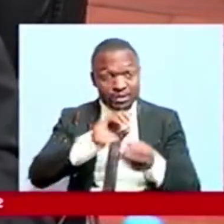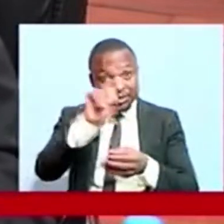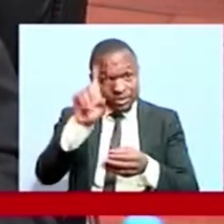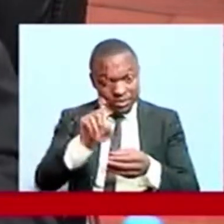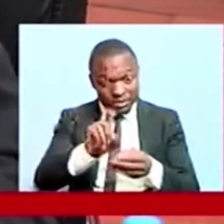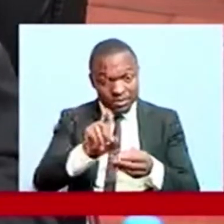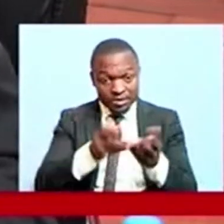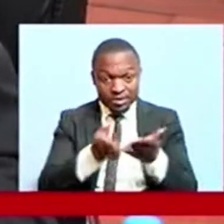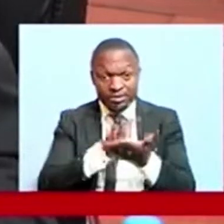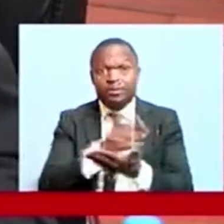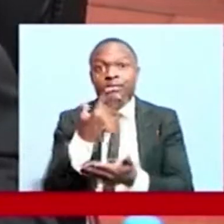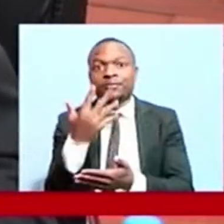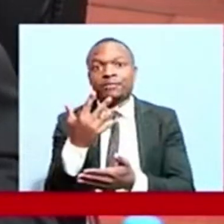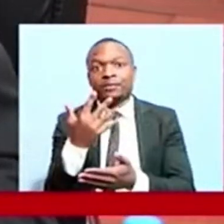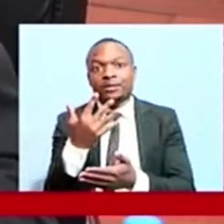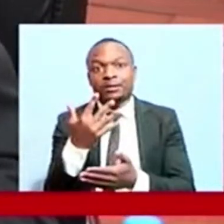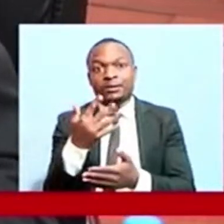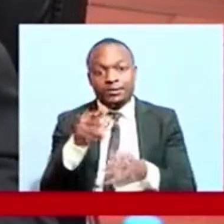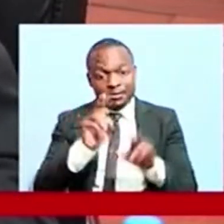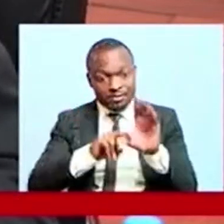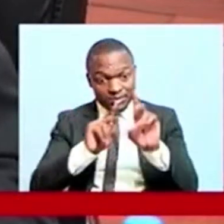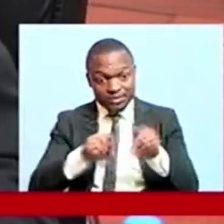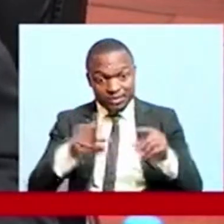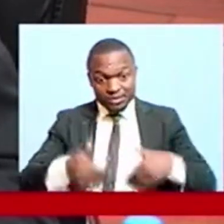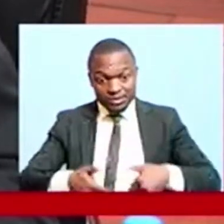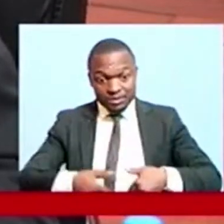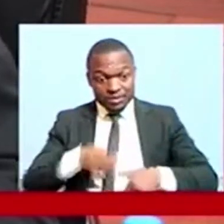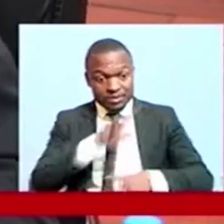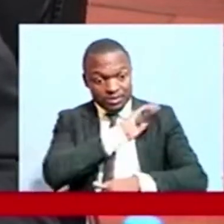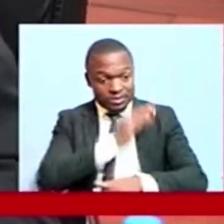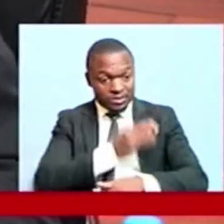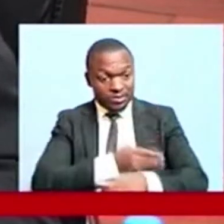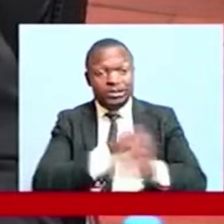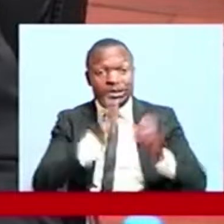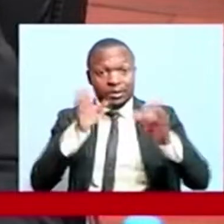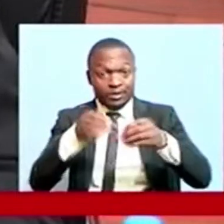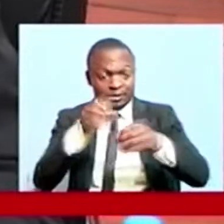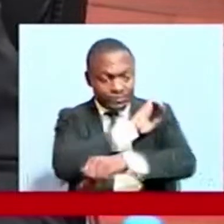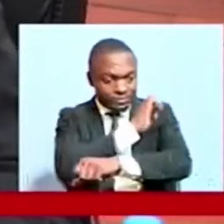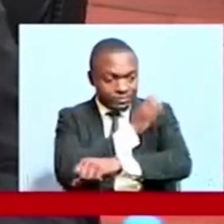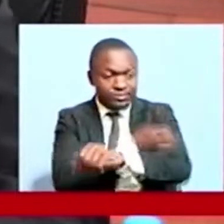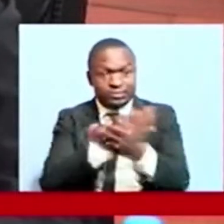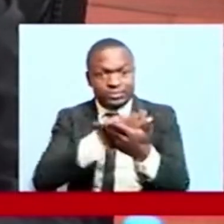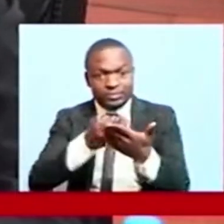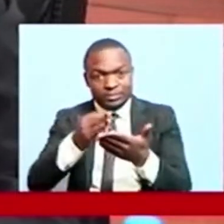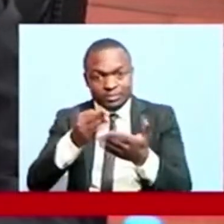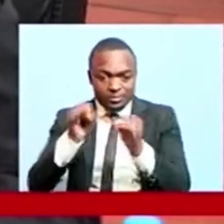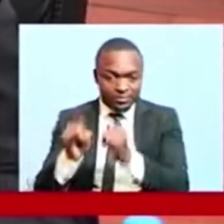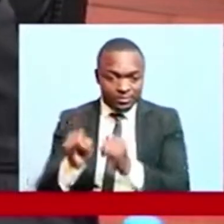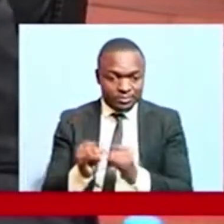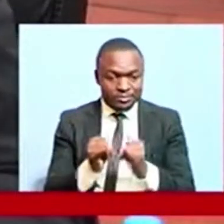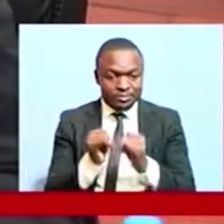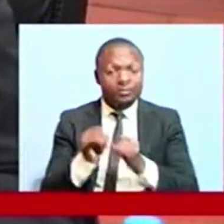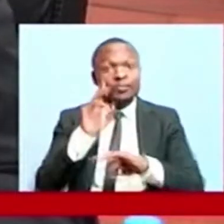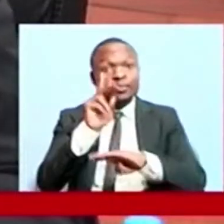on page 5, Chair, is on youth, women, and community empowerment, failure to implement projects.